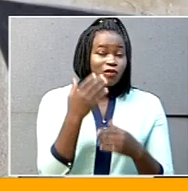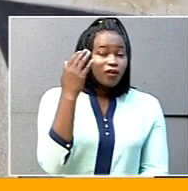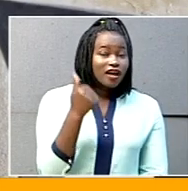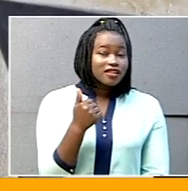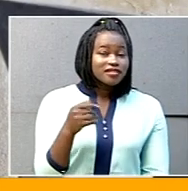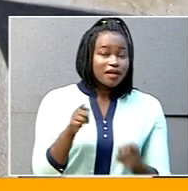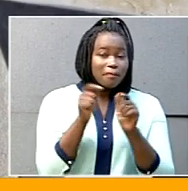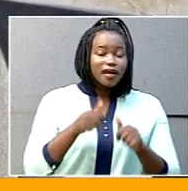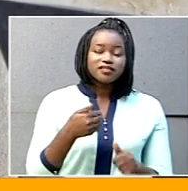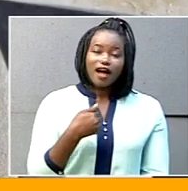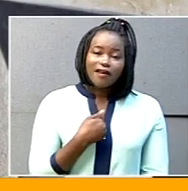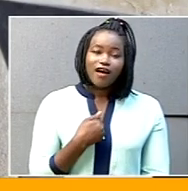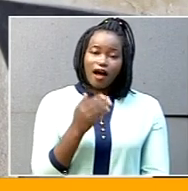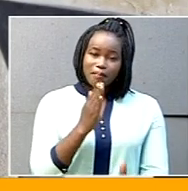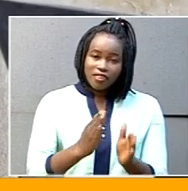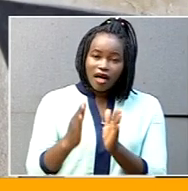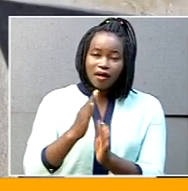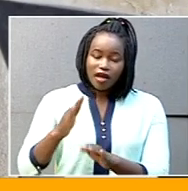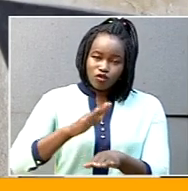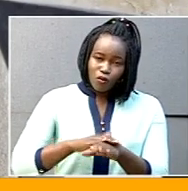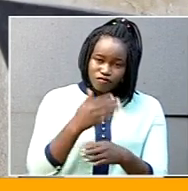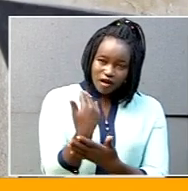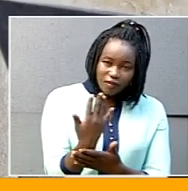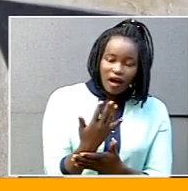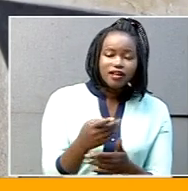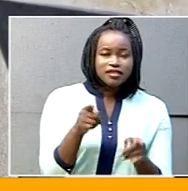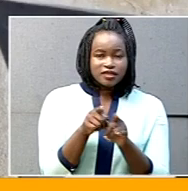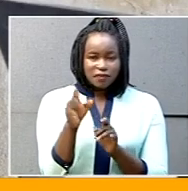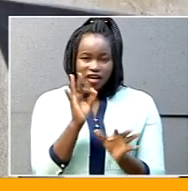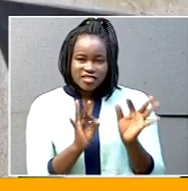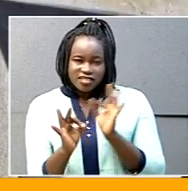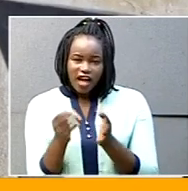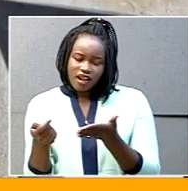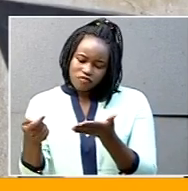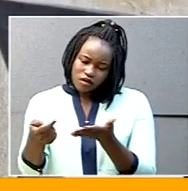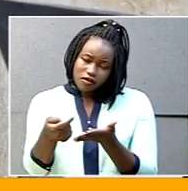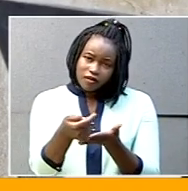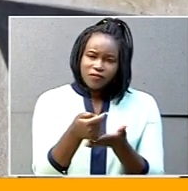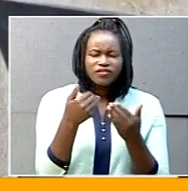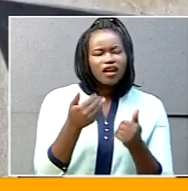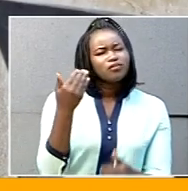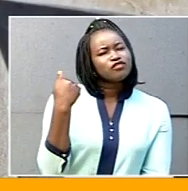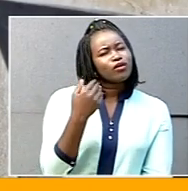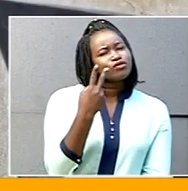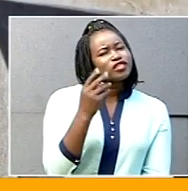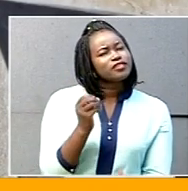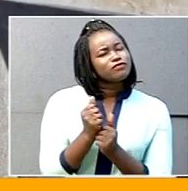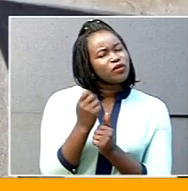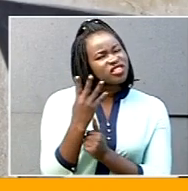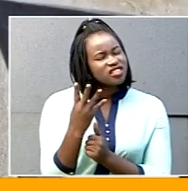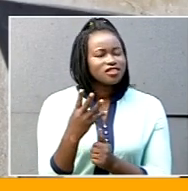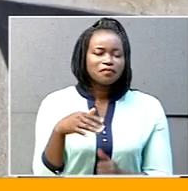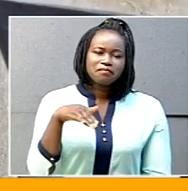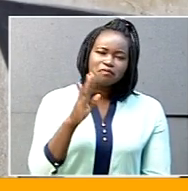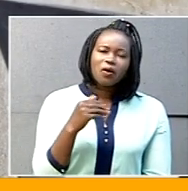the planning, its design, and at that time, like I was more doing